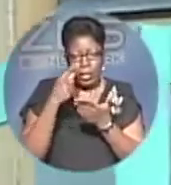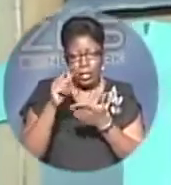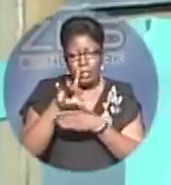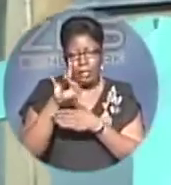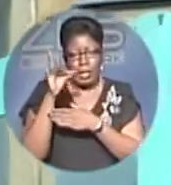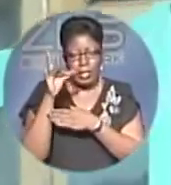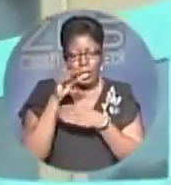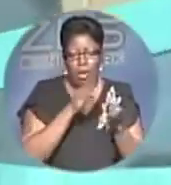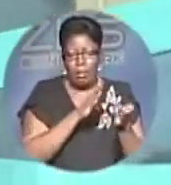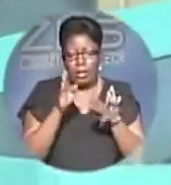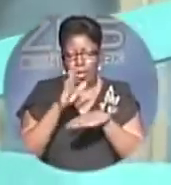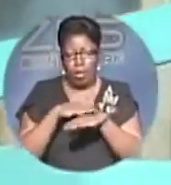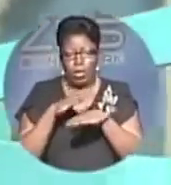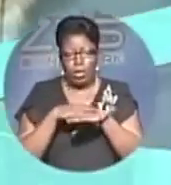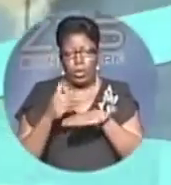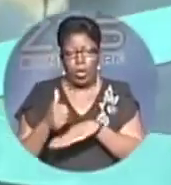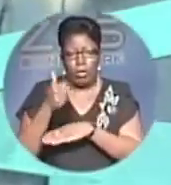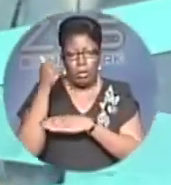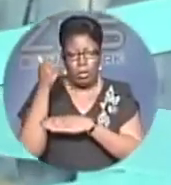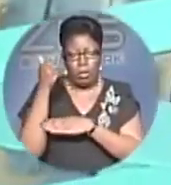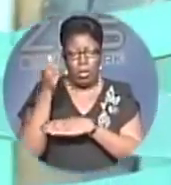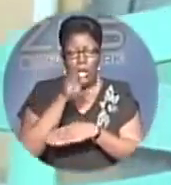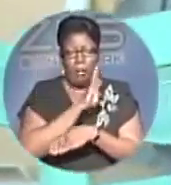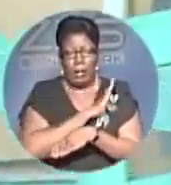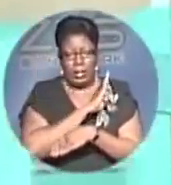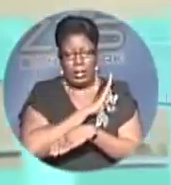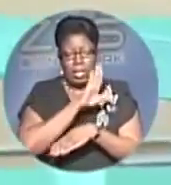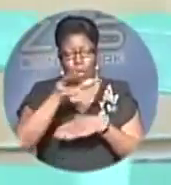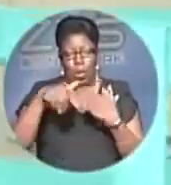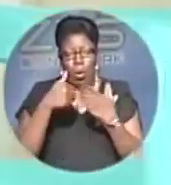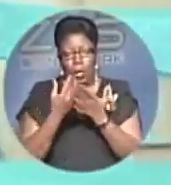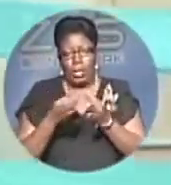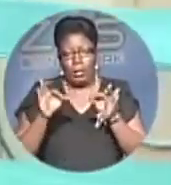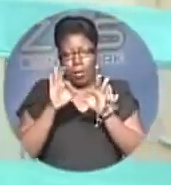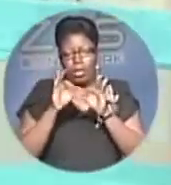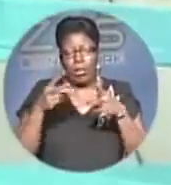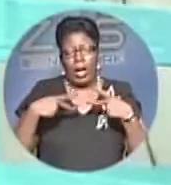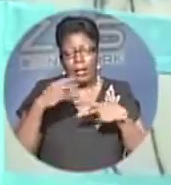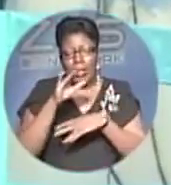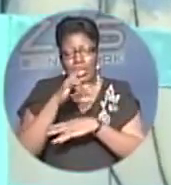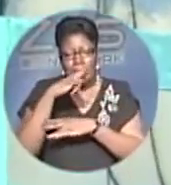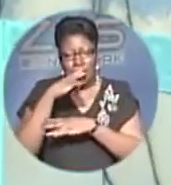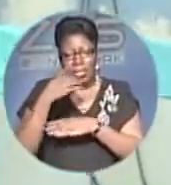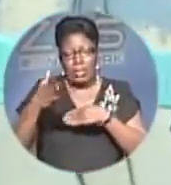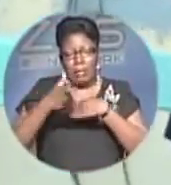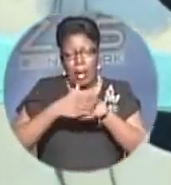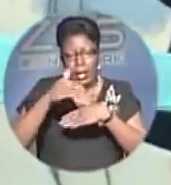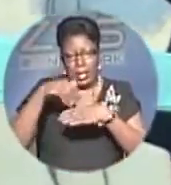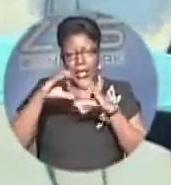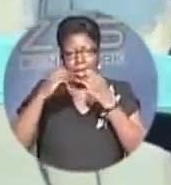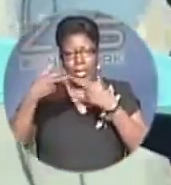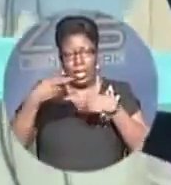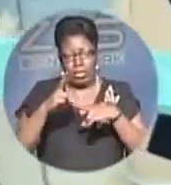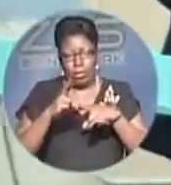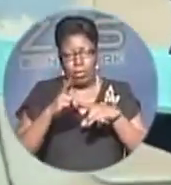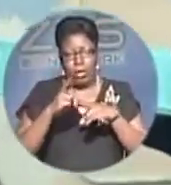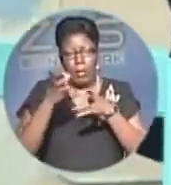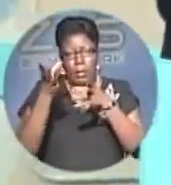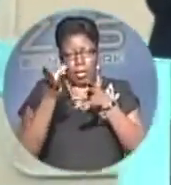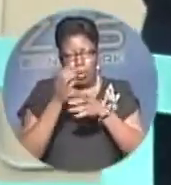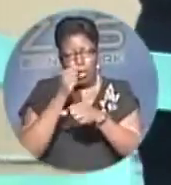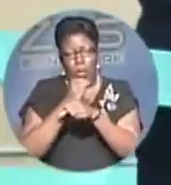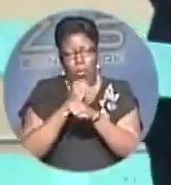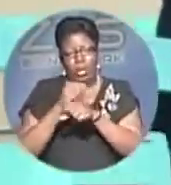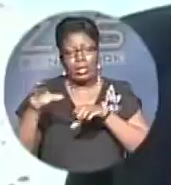information to an education officer. Bannister says while it's important to have the kids back in their classroom, he wants the work done right the first